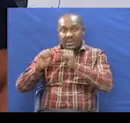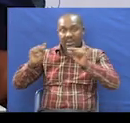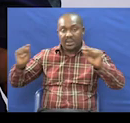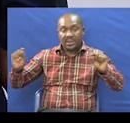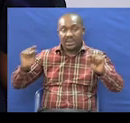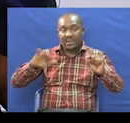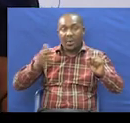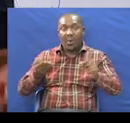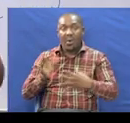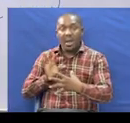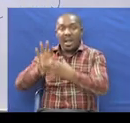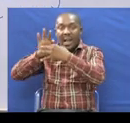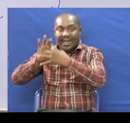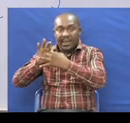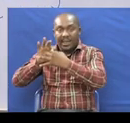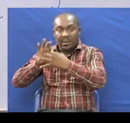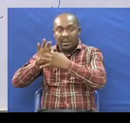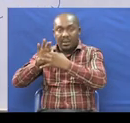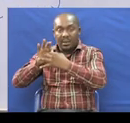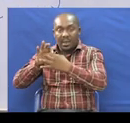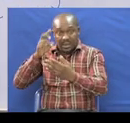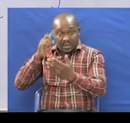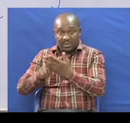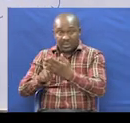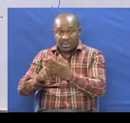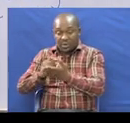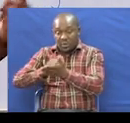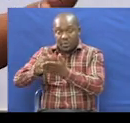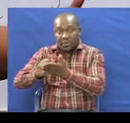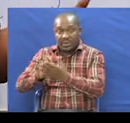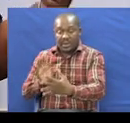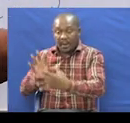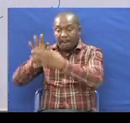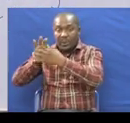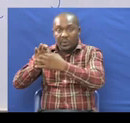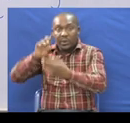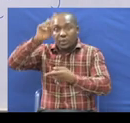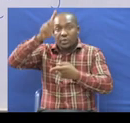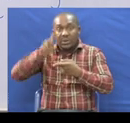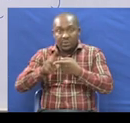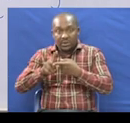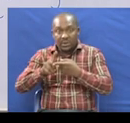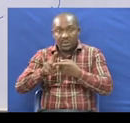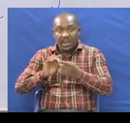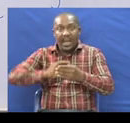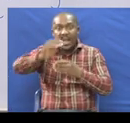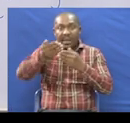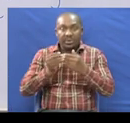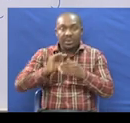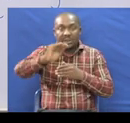link the sentences to reduce repetition. We link the sentences in order to reduce